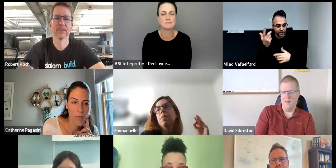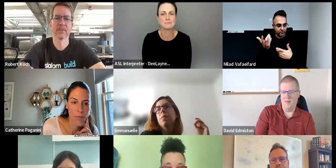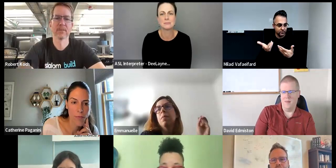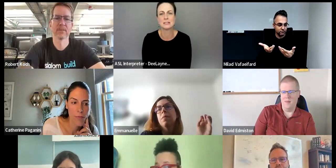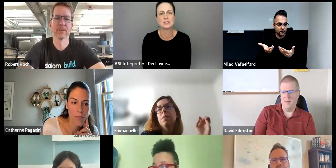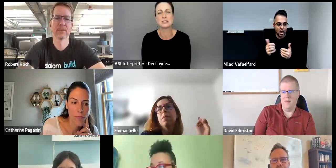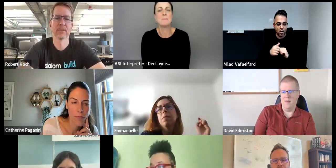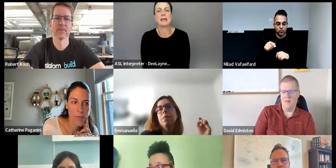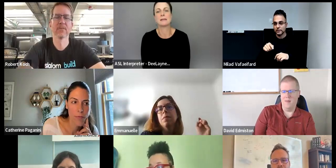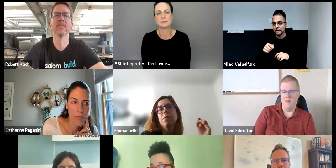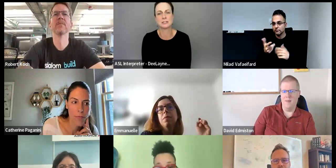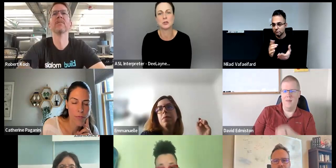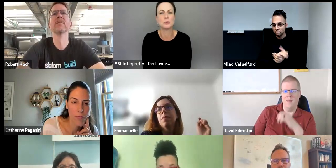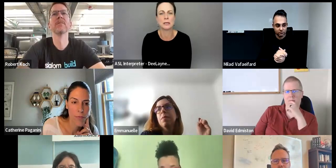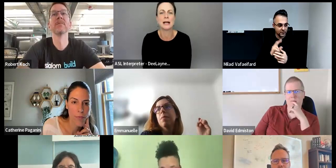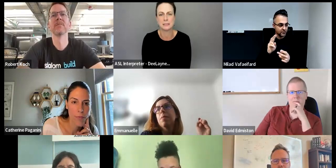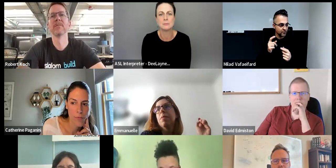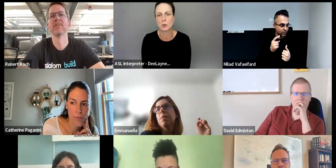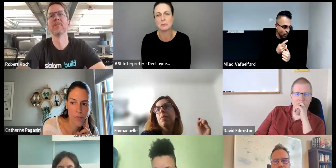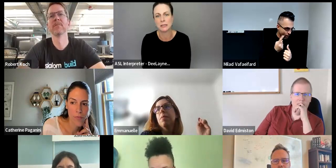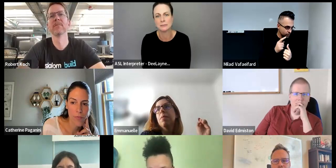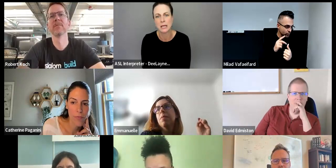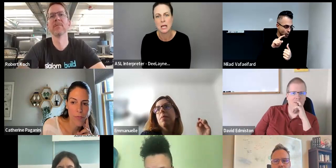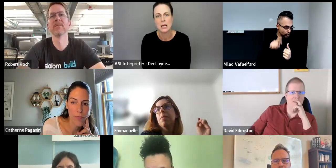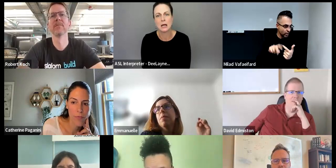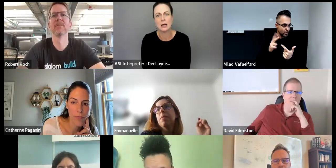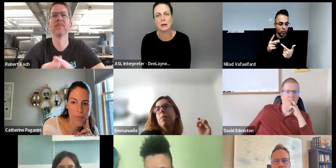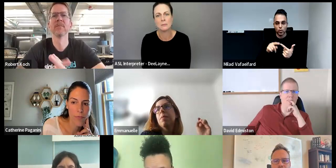just something to connect more deeply.